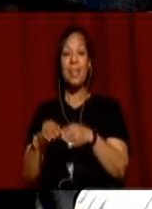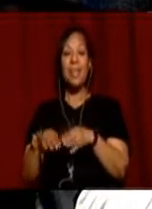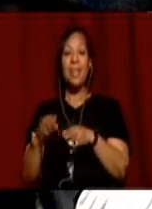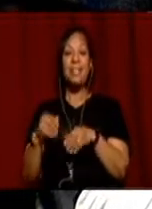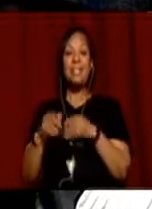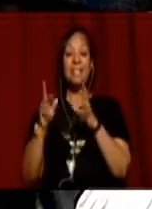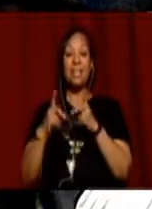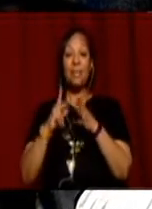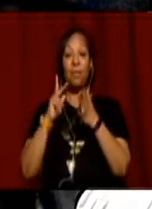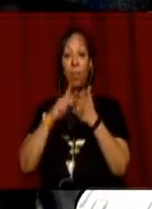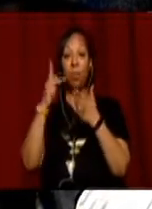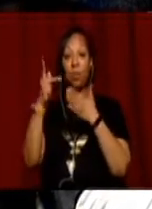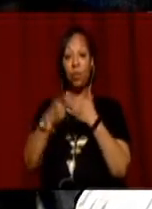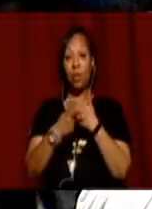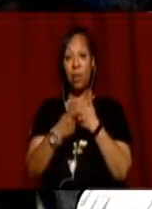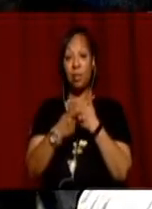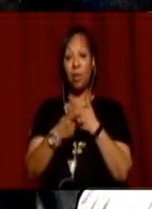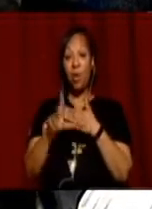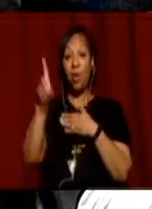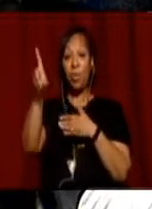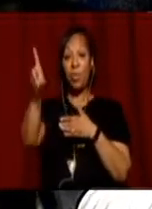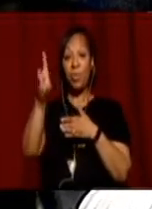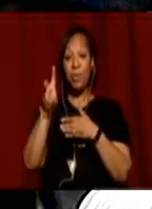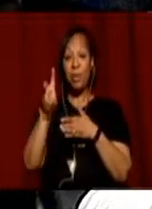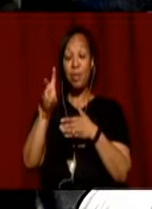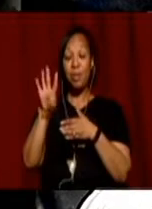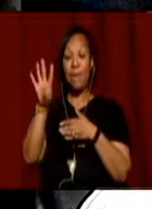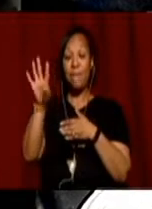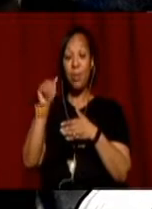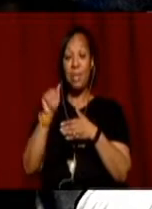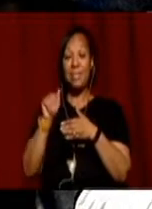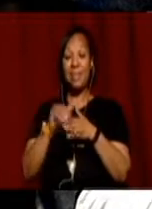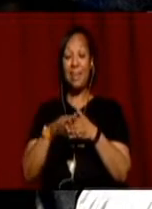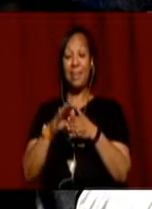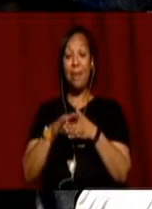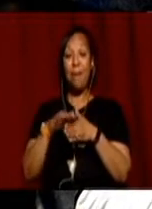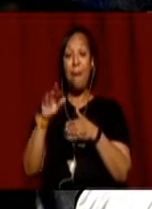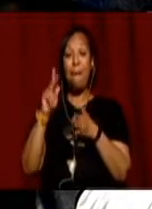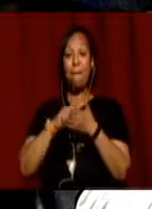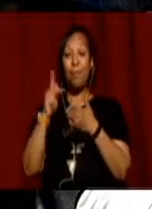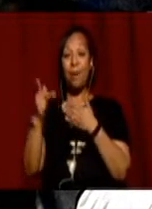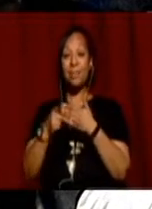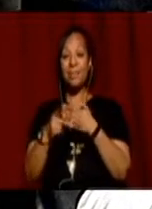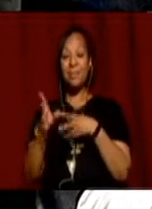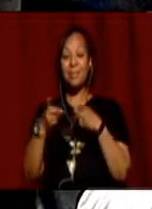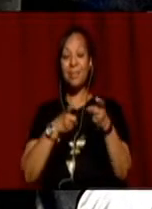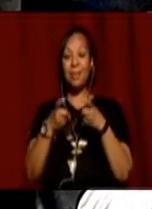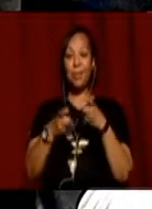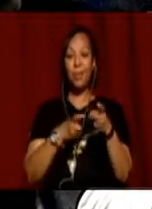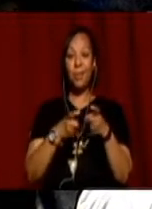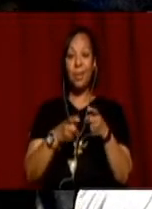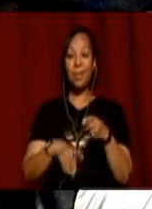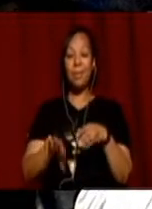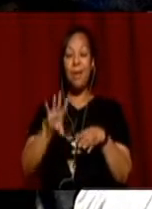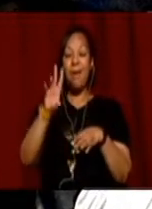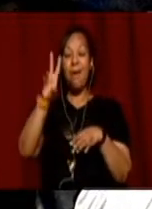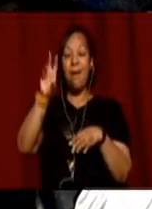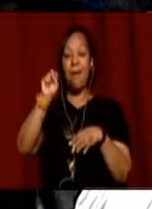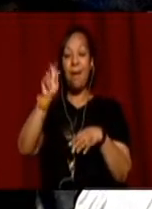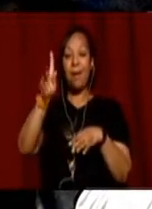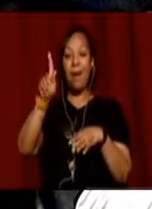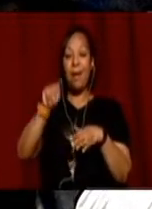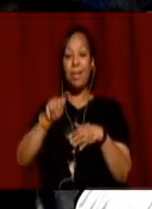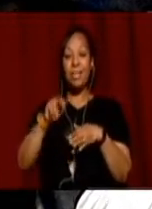global project over 340 sites in 102 countries, dealing with oncology research